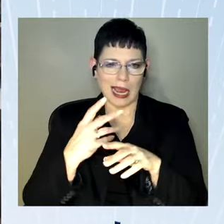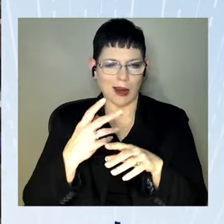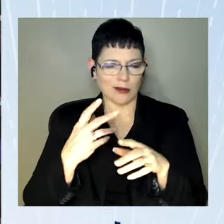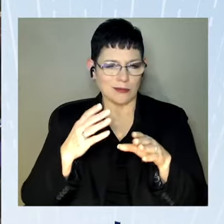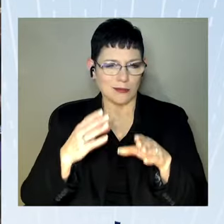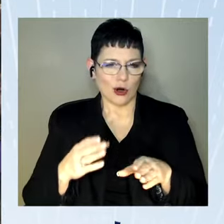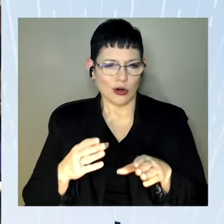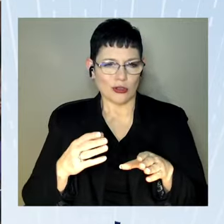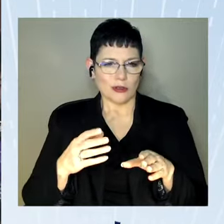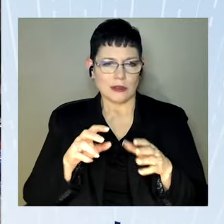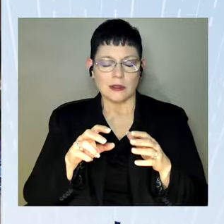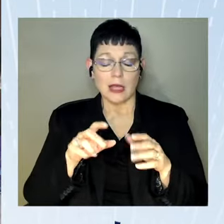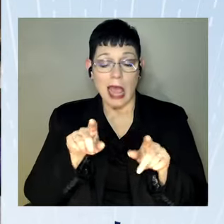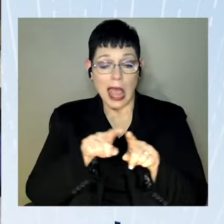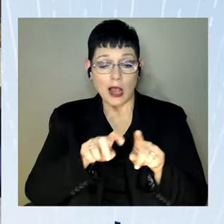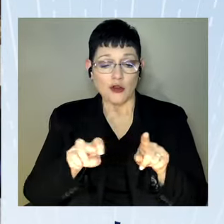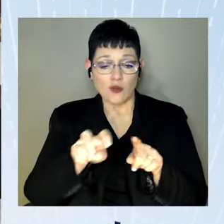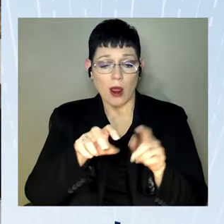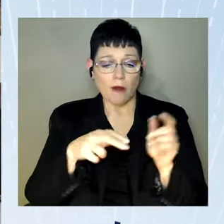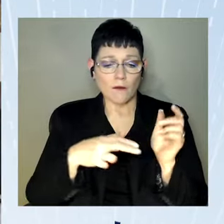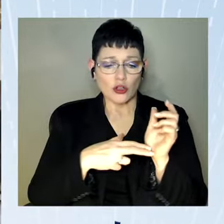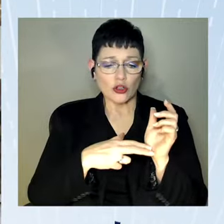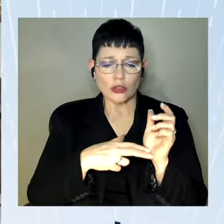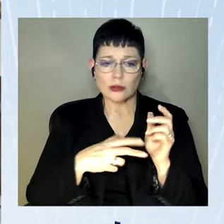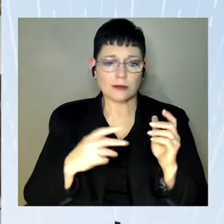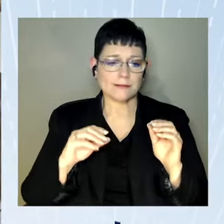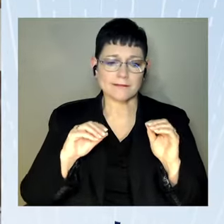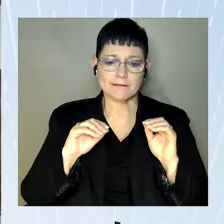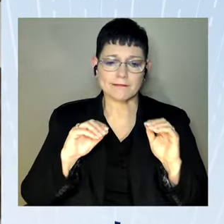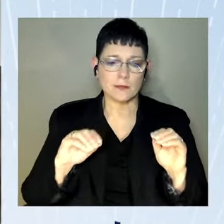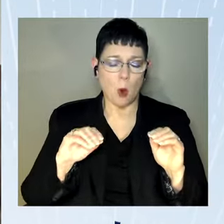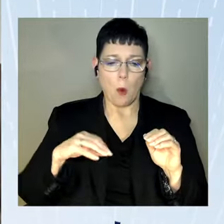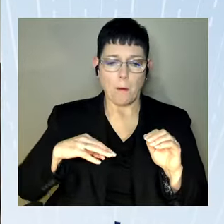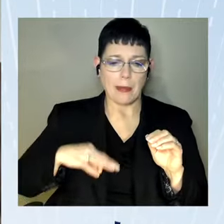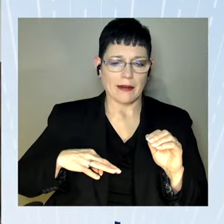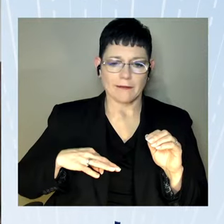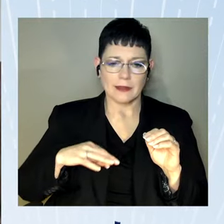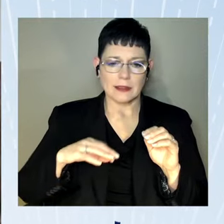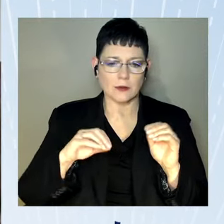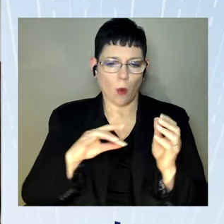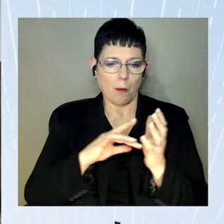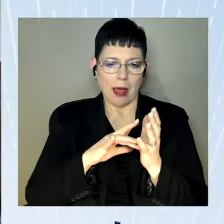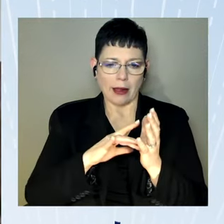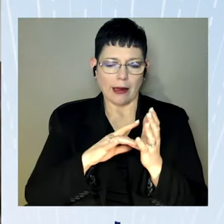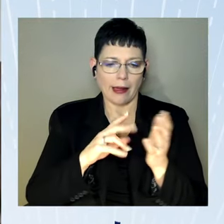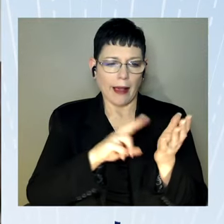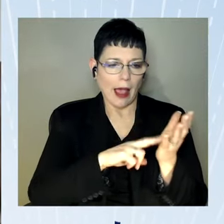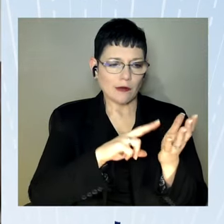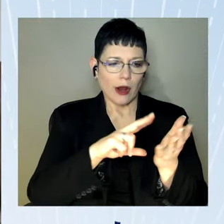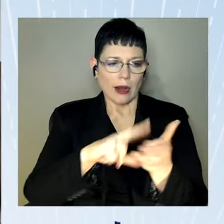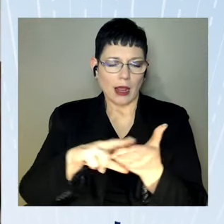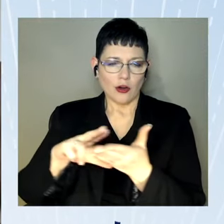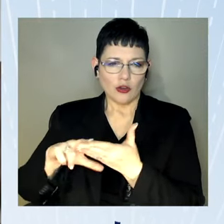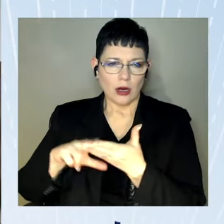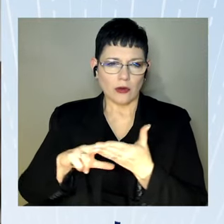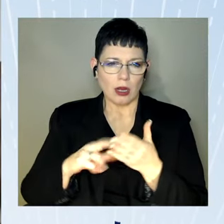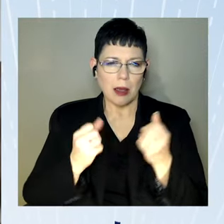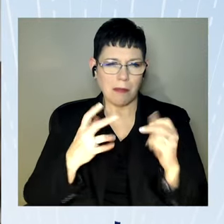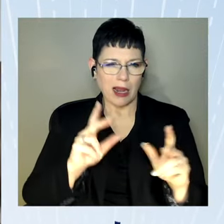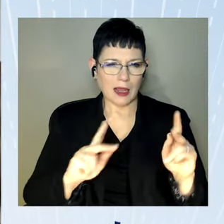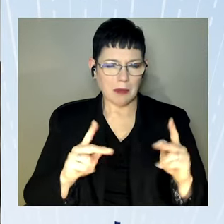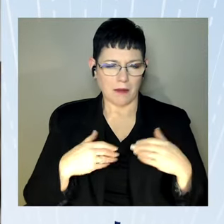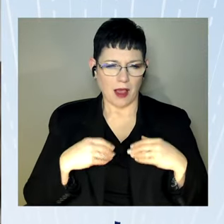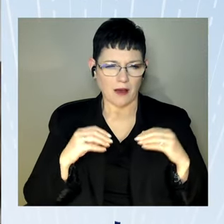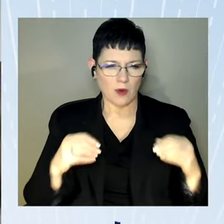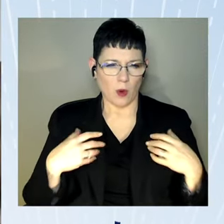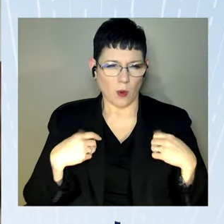travel nurse, I go without benefits between nursing contracts. Those like me that care for you and your loved ones go without health insurance. In